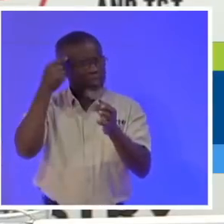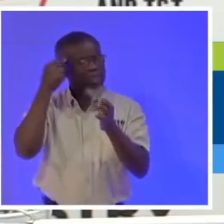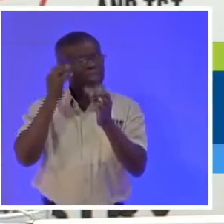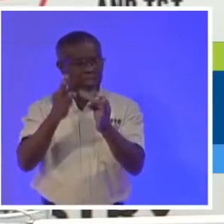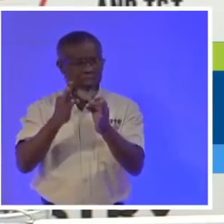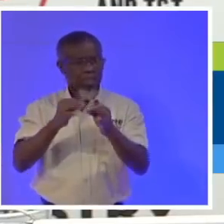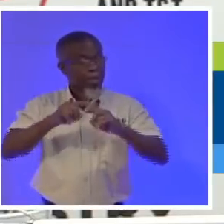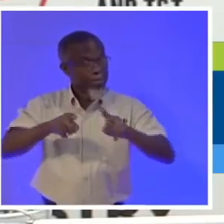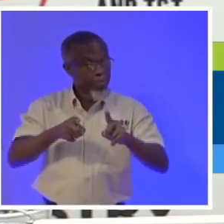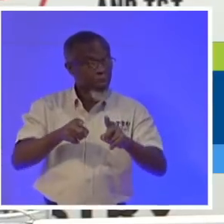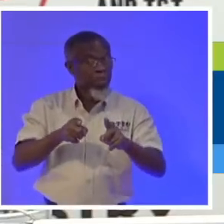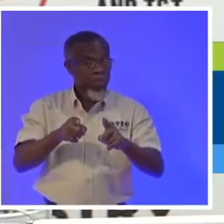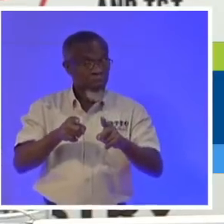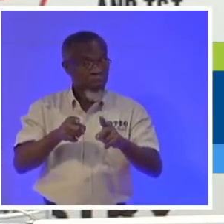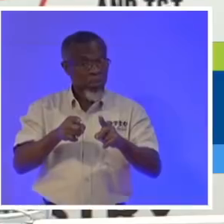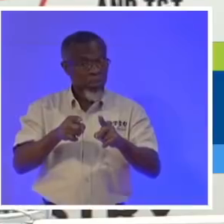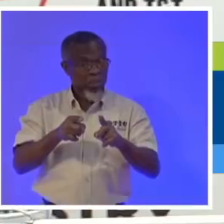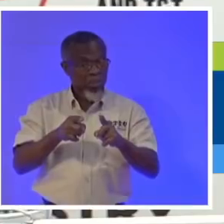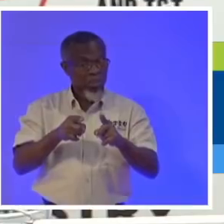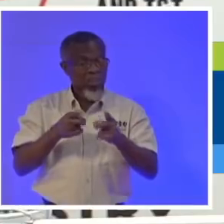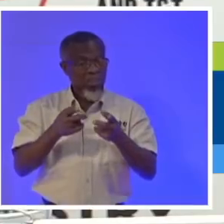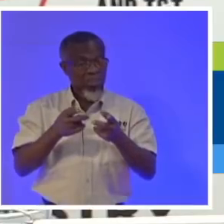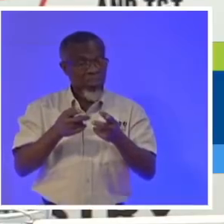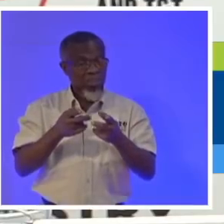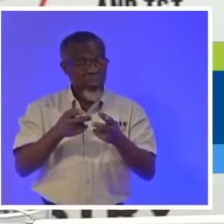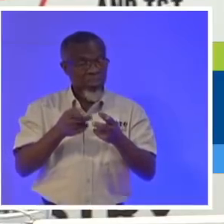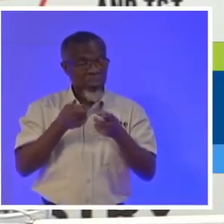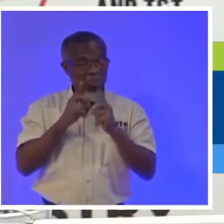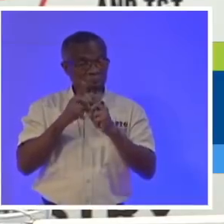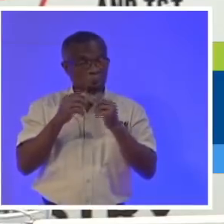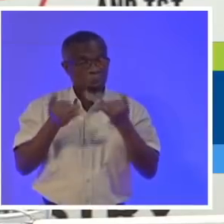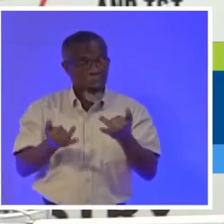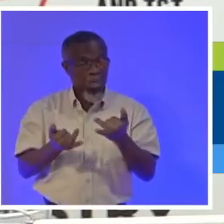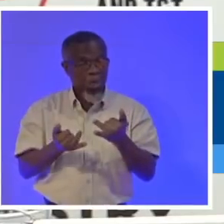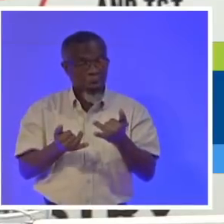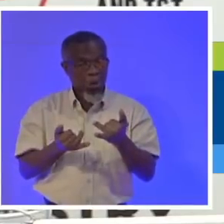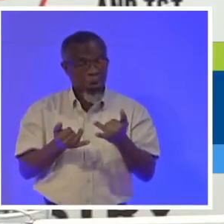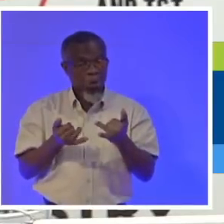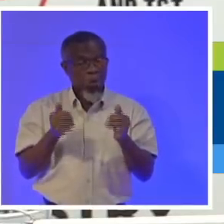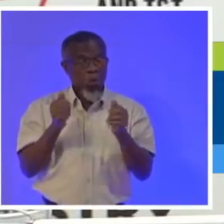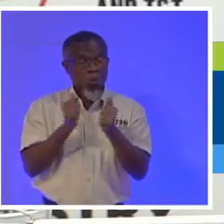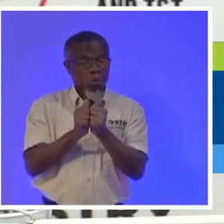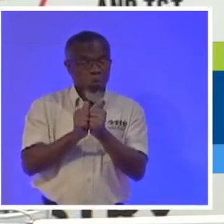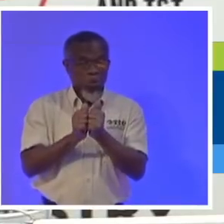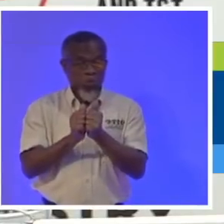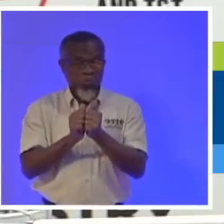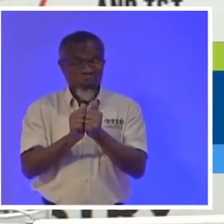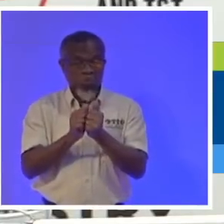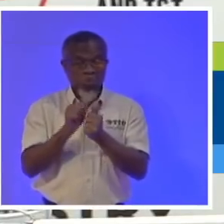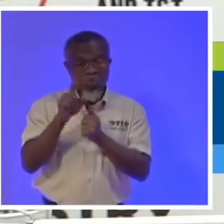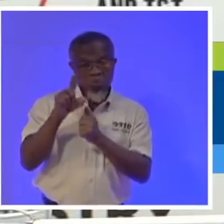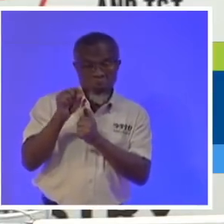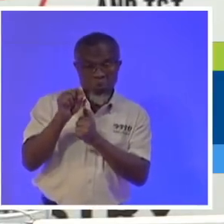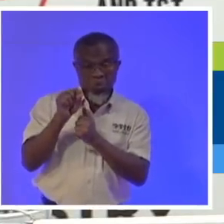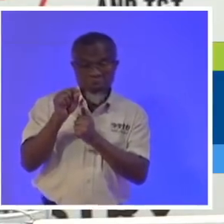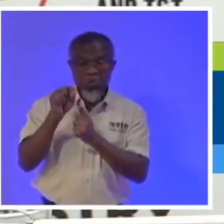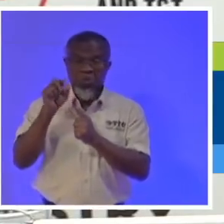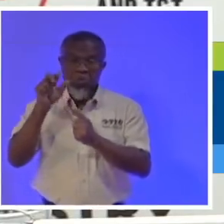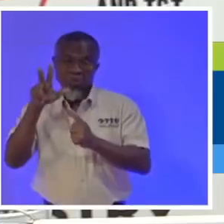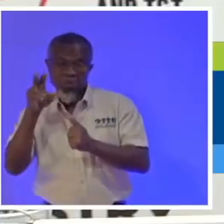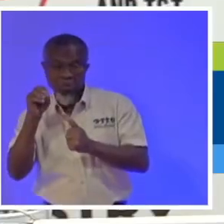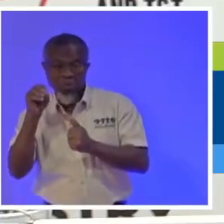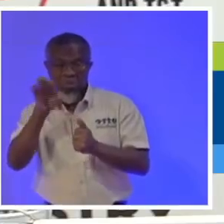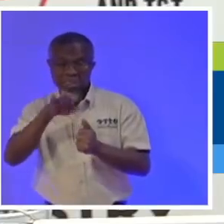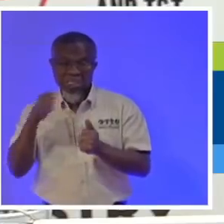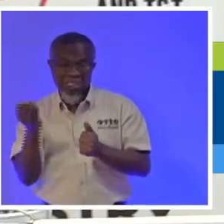and it's unfortunate that with 20, 30 deaths per day, the